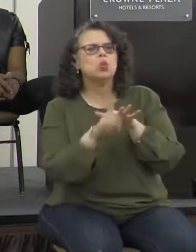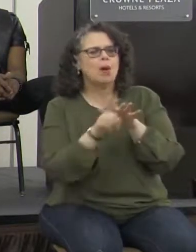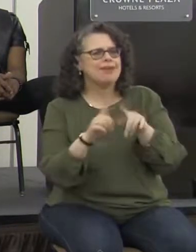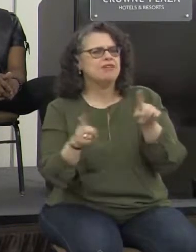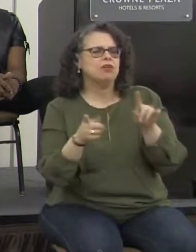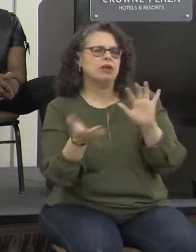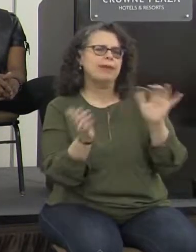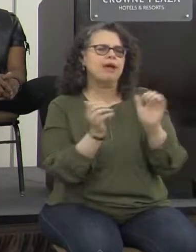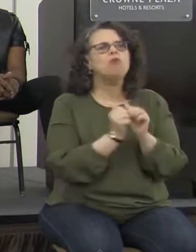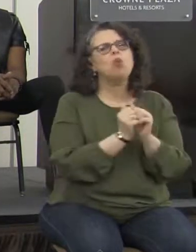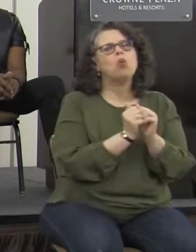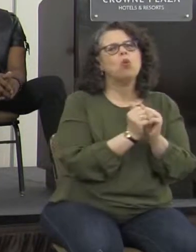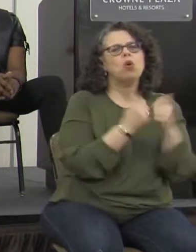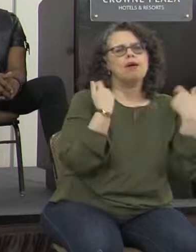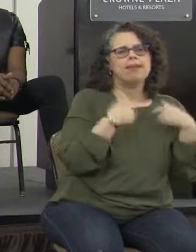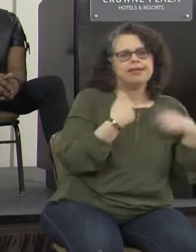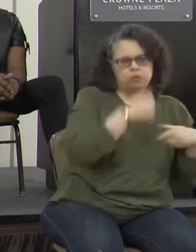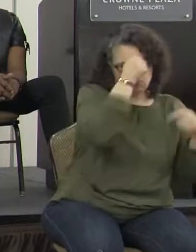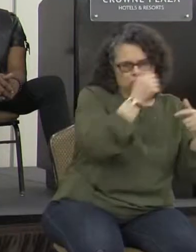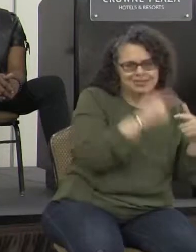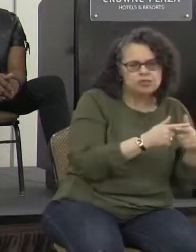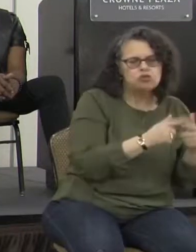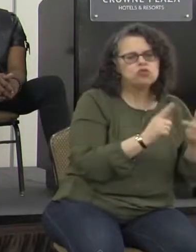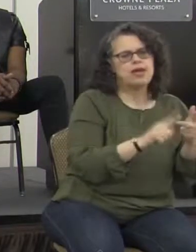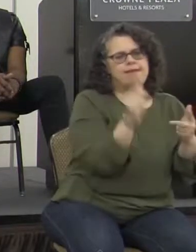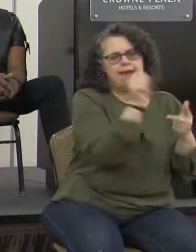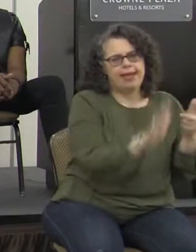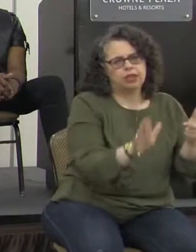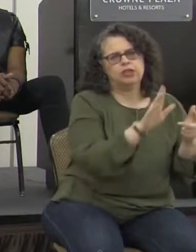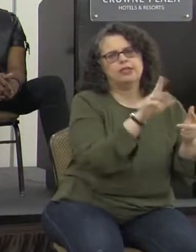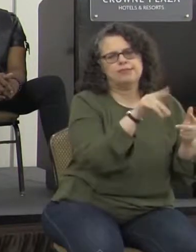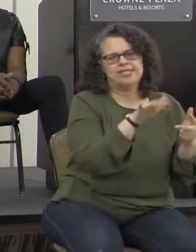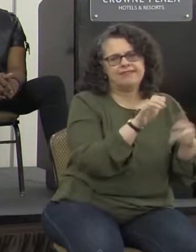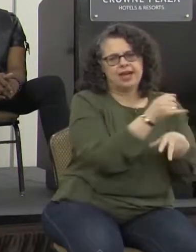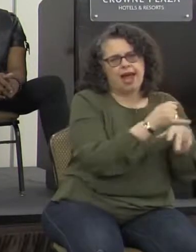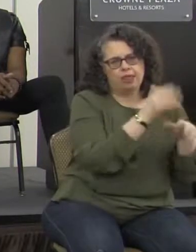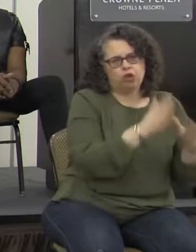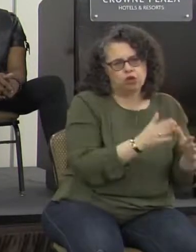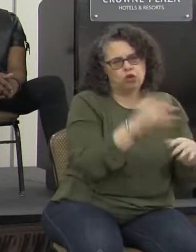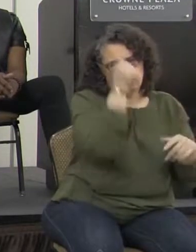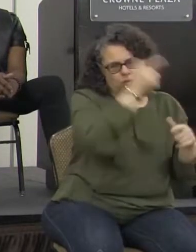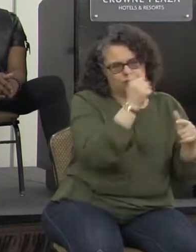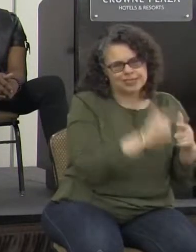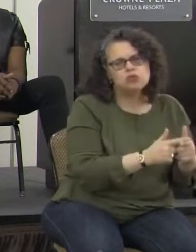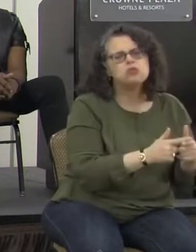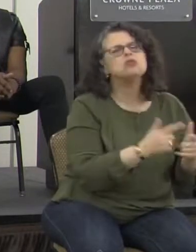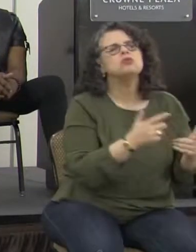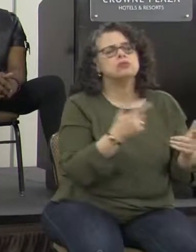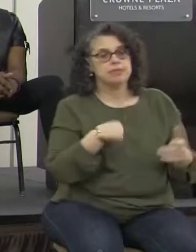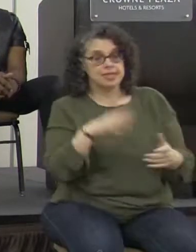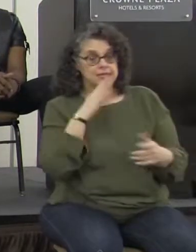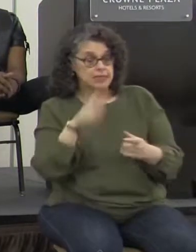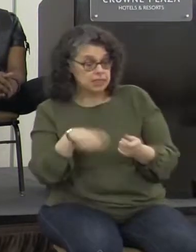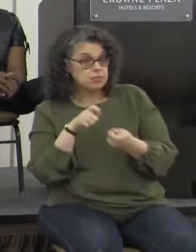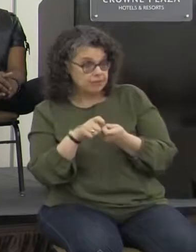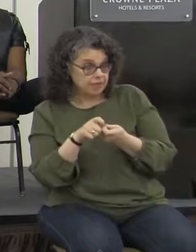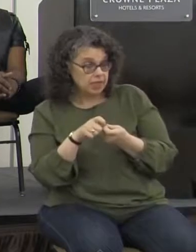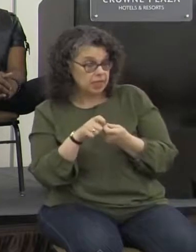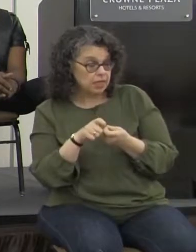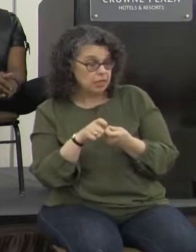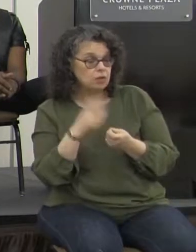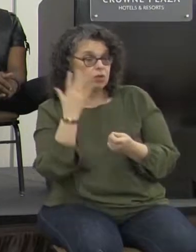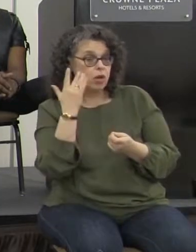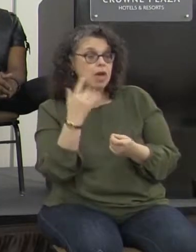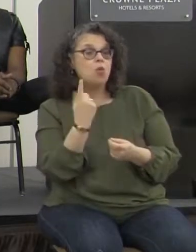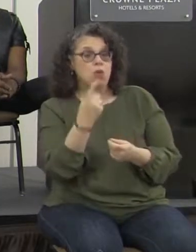our Latino brothers and sisters and for our Asian Pacific Islander brothers and sisters. Because I speak specifically because one of